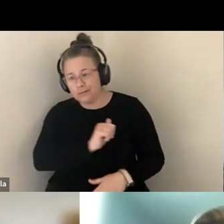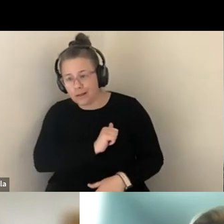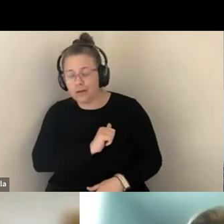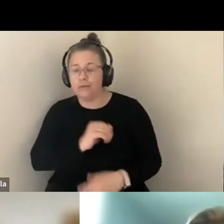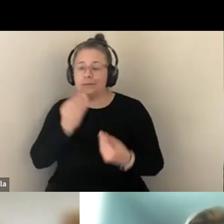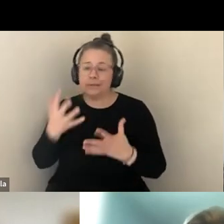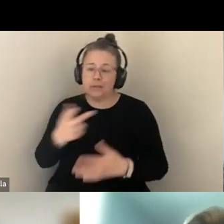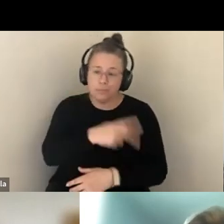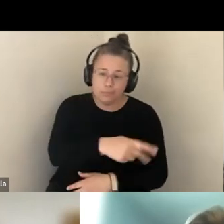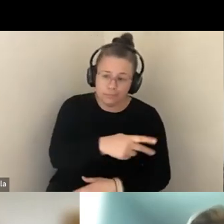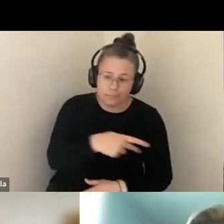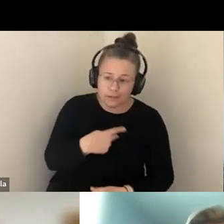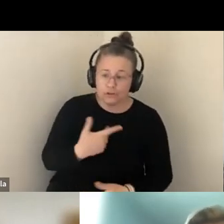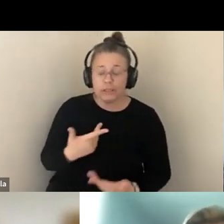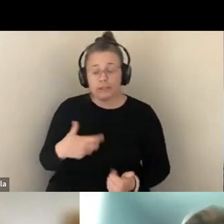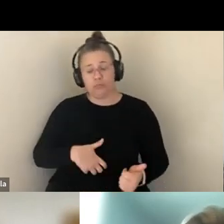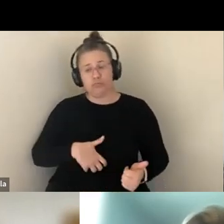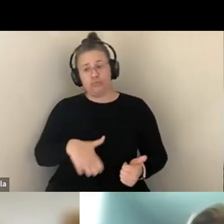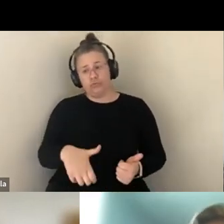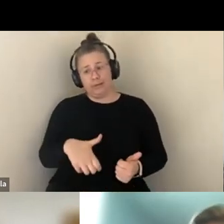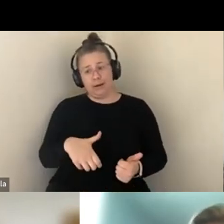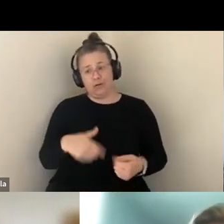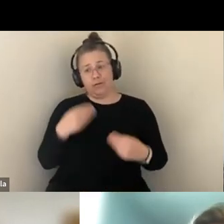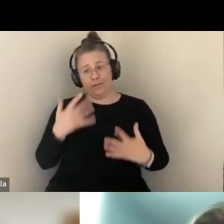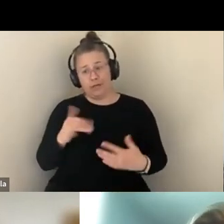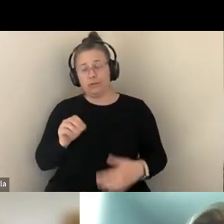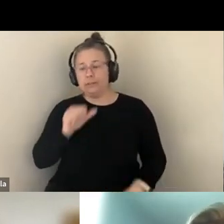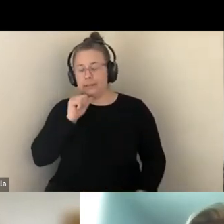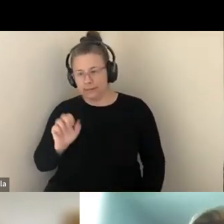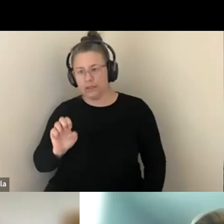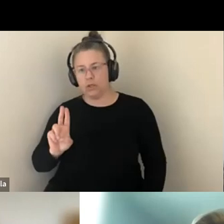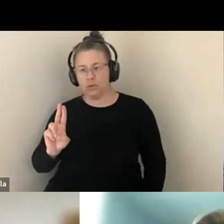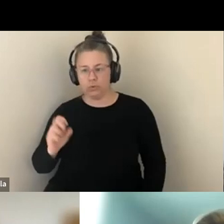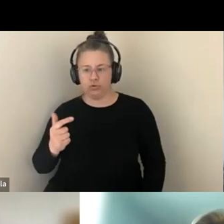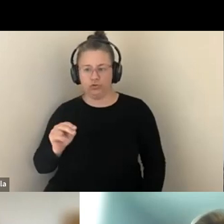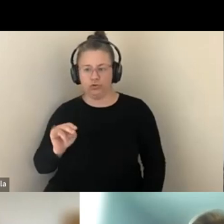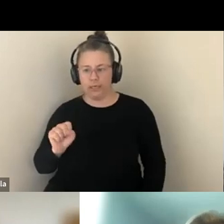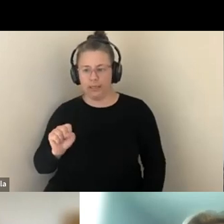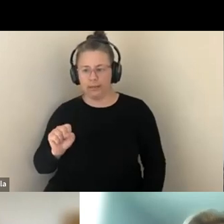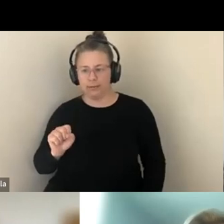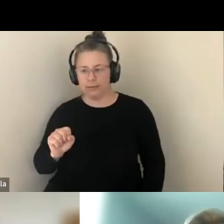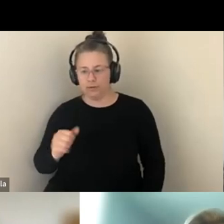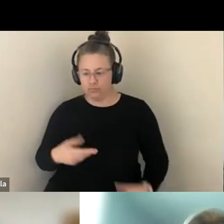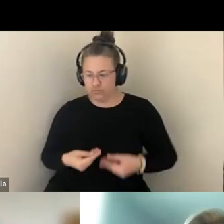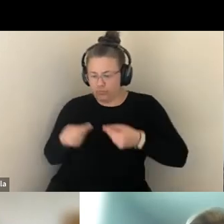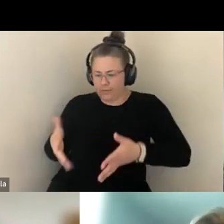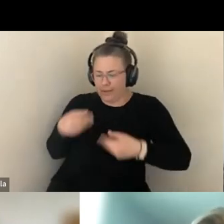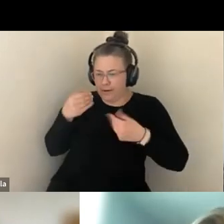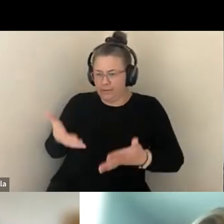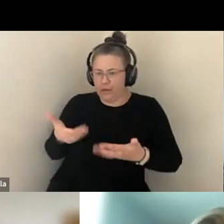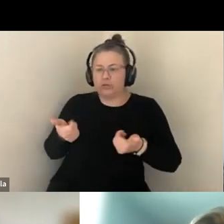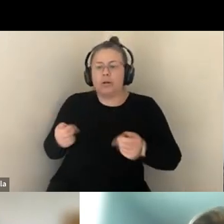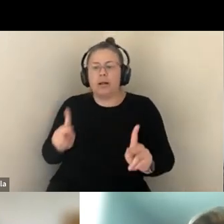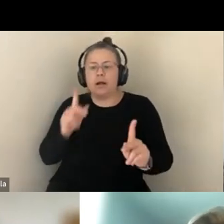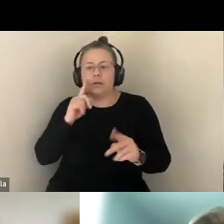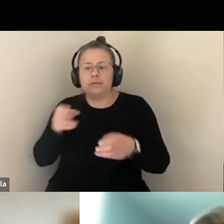about providing information to enhance choice, famous reproductive autonomy. So first of all, people should not be